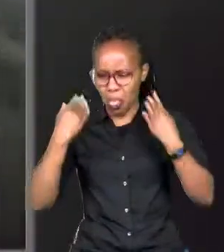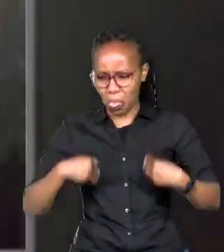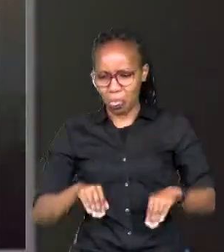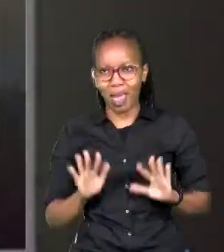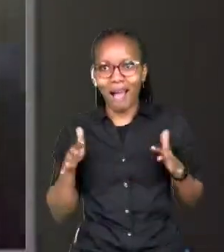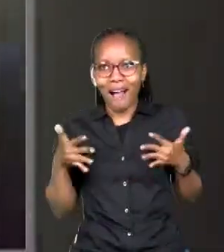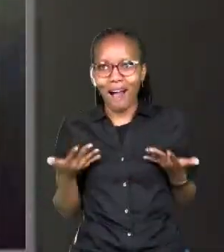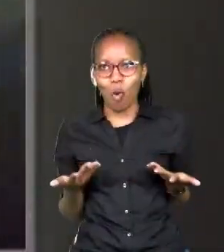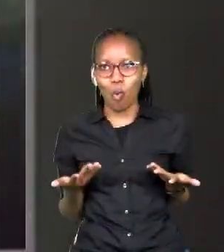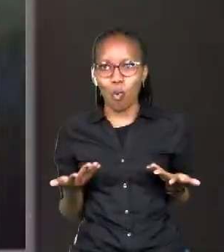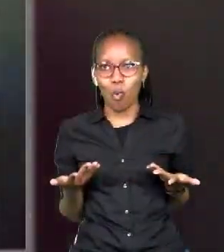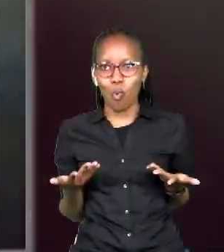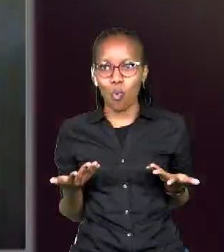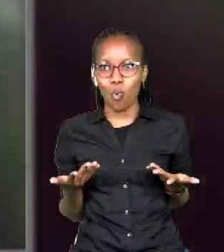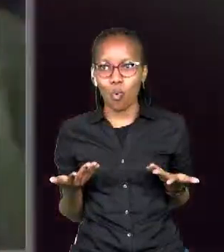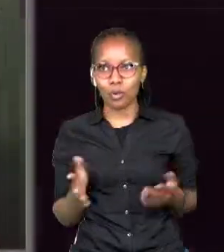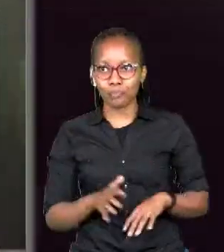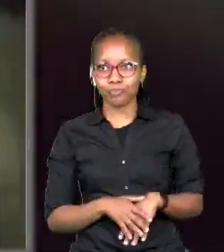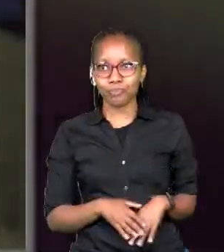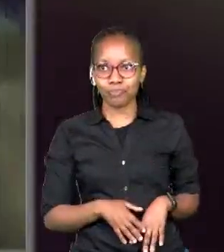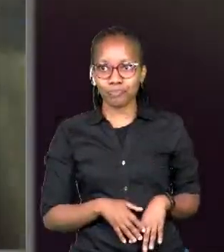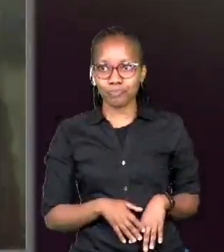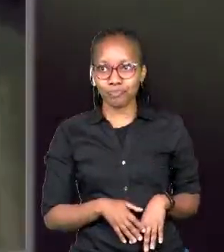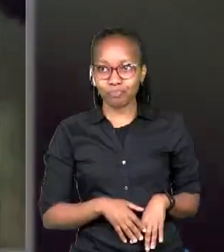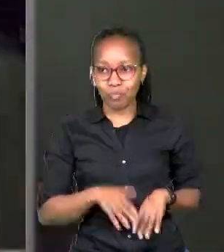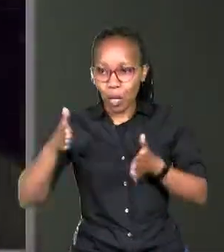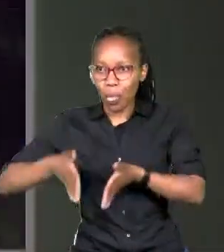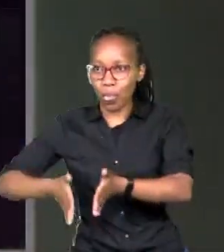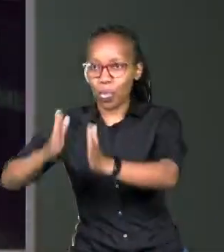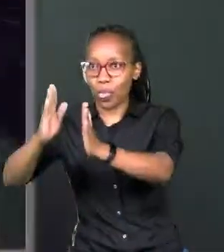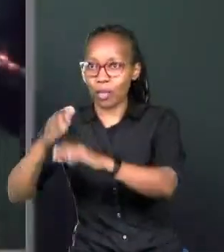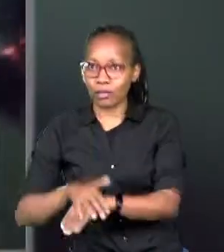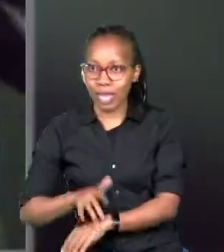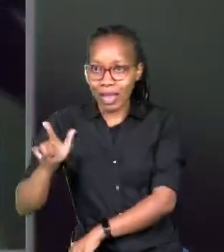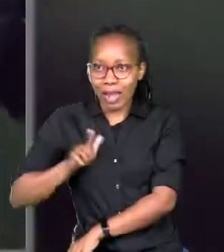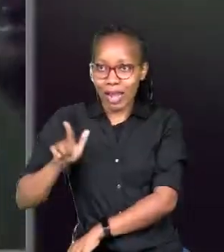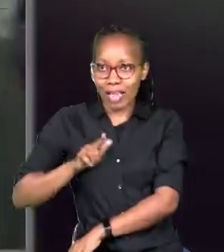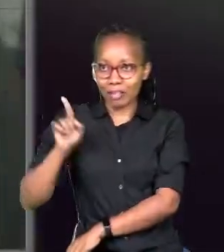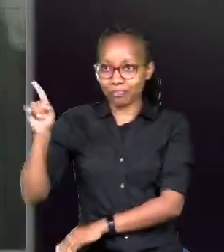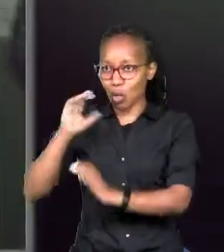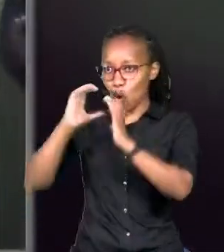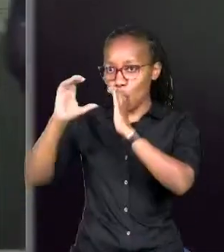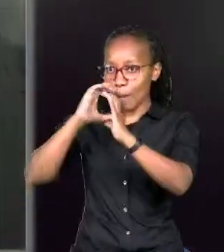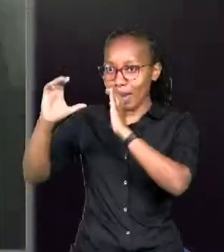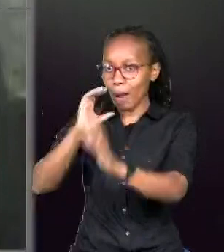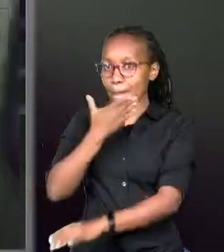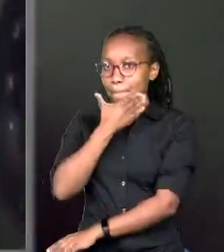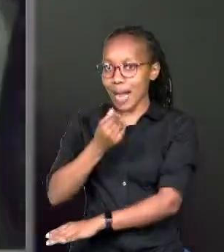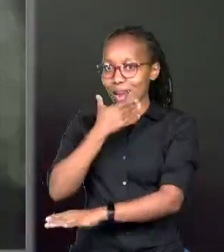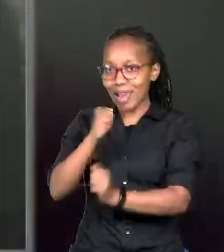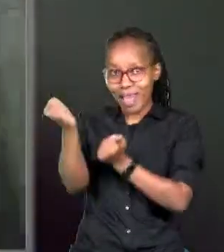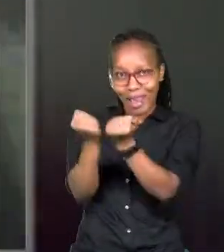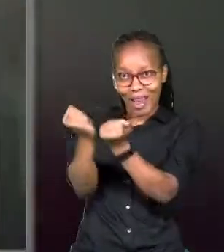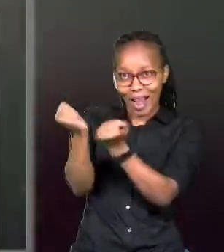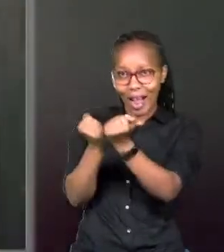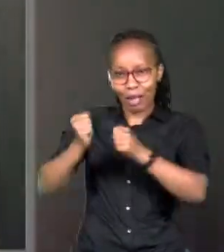them. And on this other side of the street, we see this young lady having a conversation with a man inside a car in